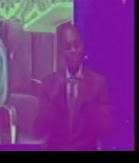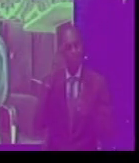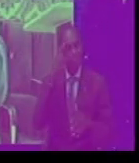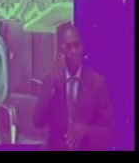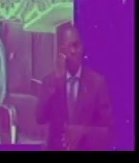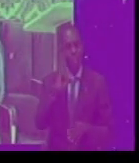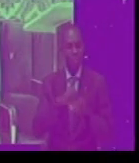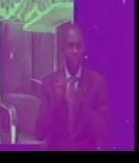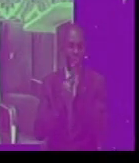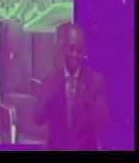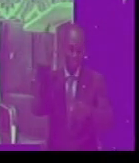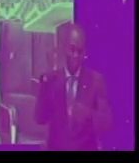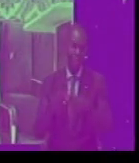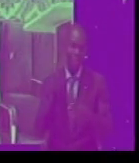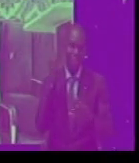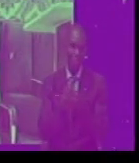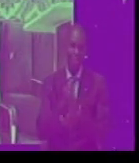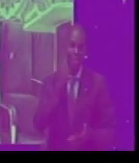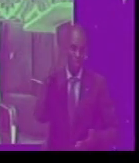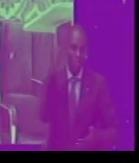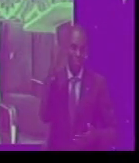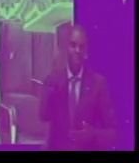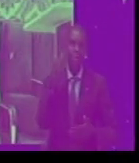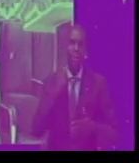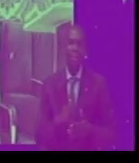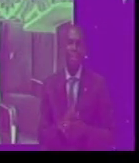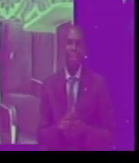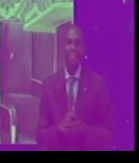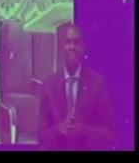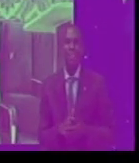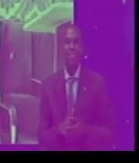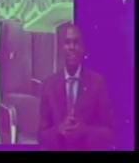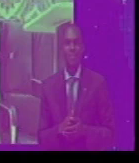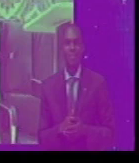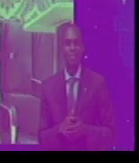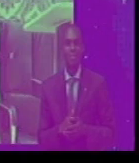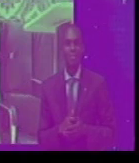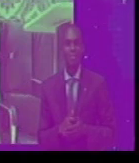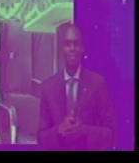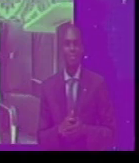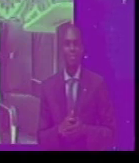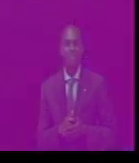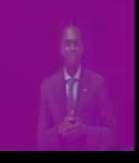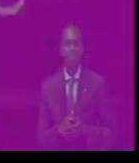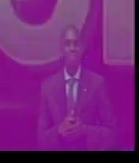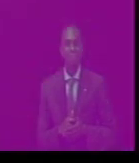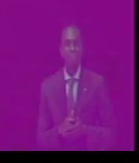I take it here. My brother, the Lord has done it for me in Jesus' name.